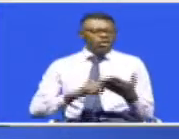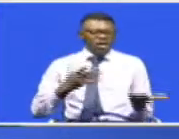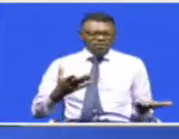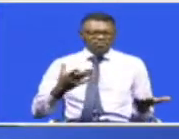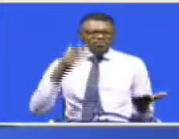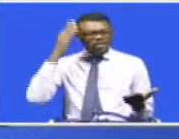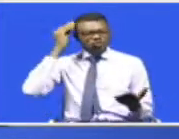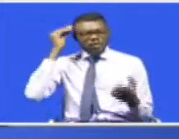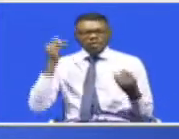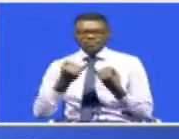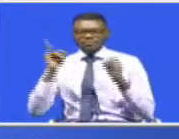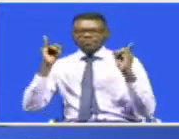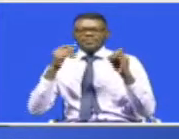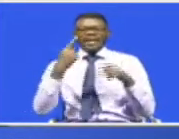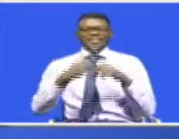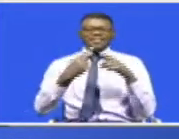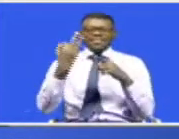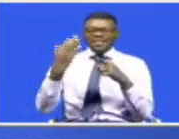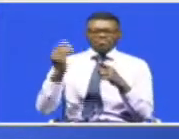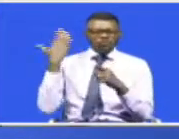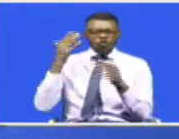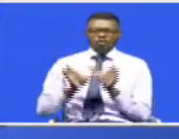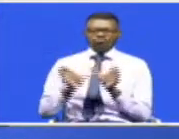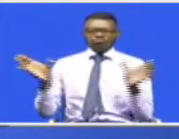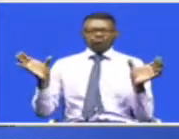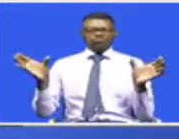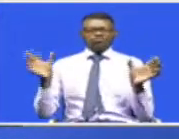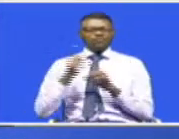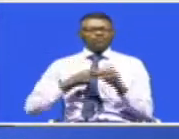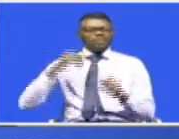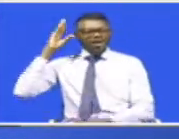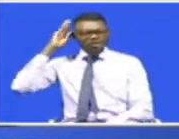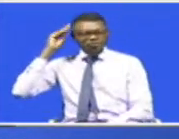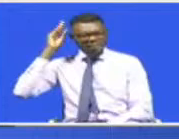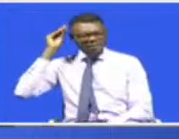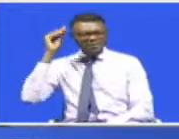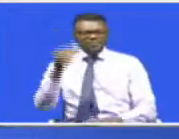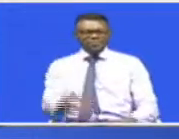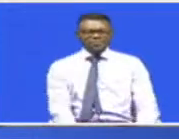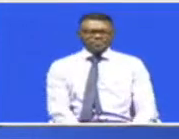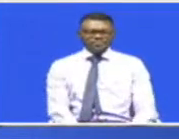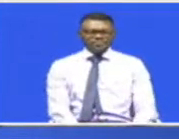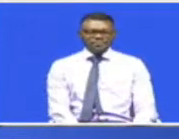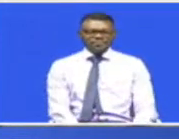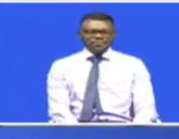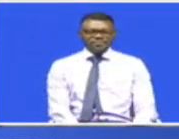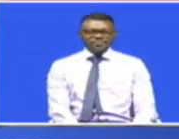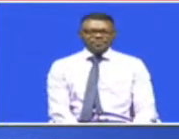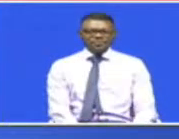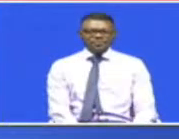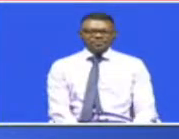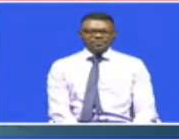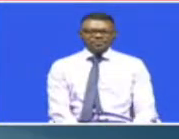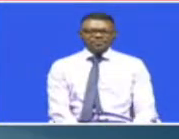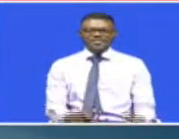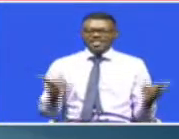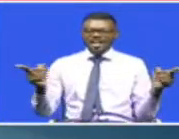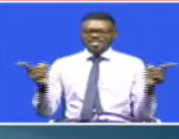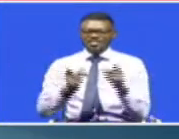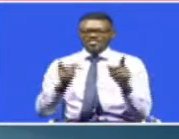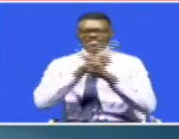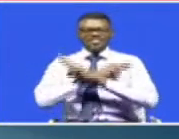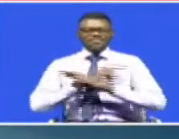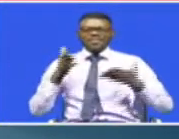breaking off from mainland Somalia. Mrimi Mwangi, KTN News in Hargeisa, Somaliland. We'll take a short break